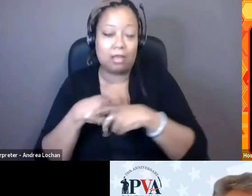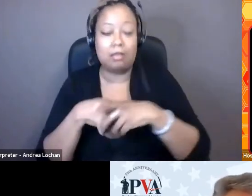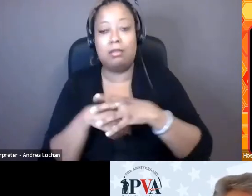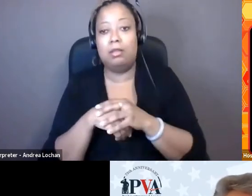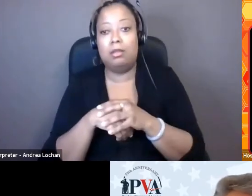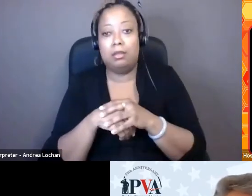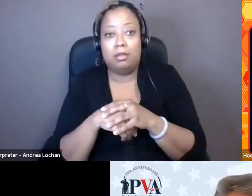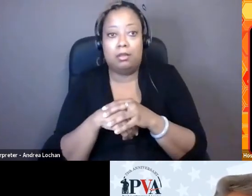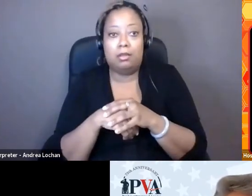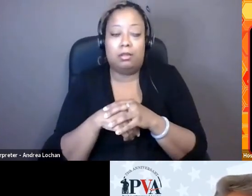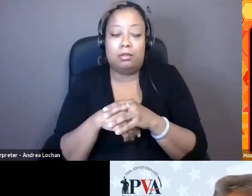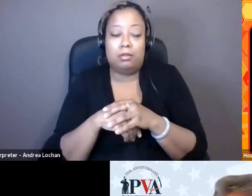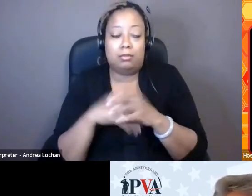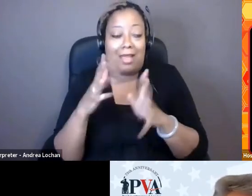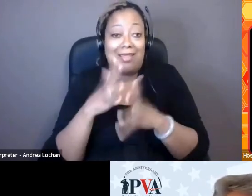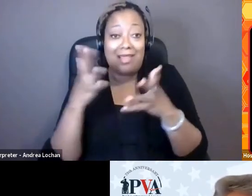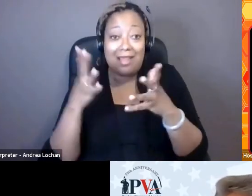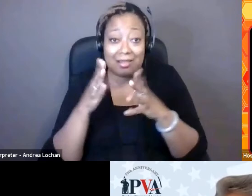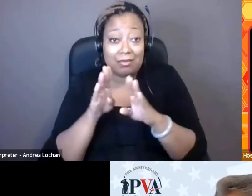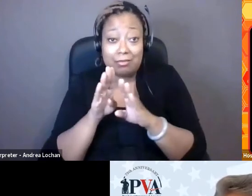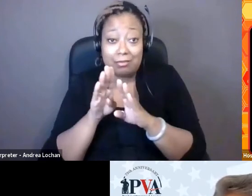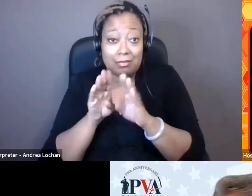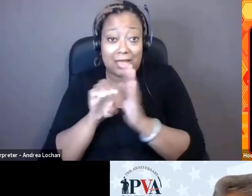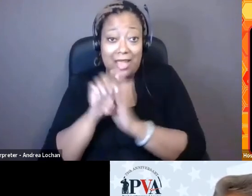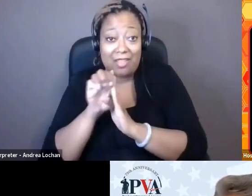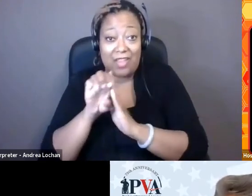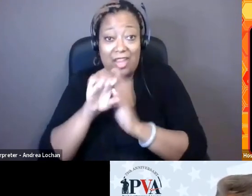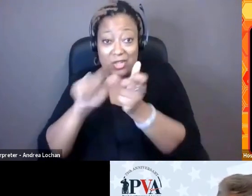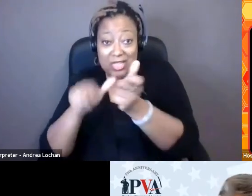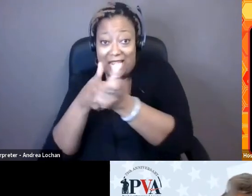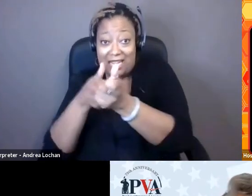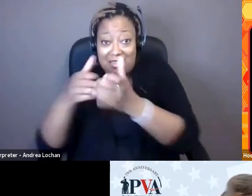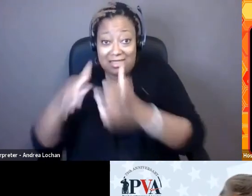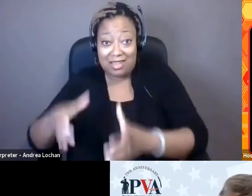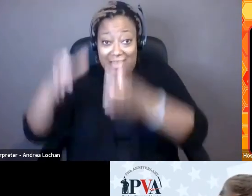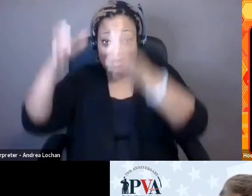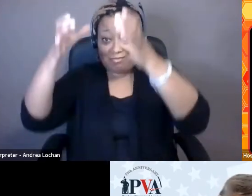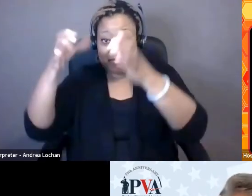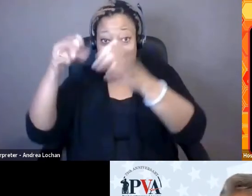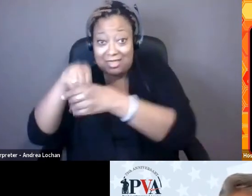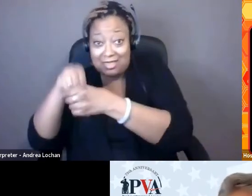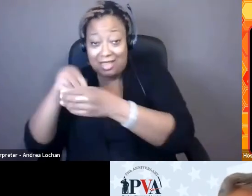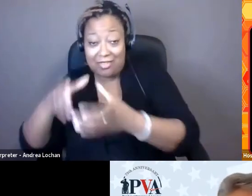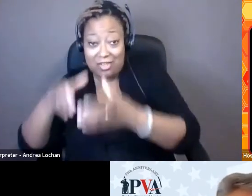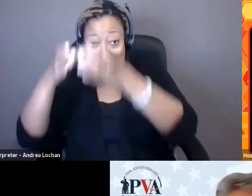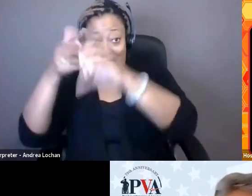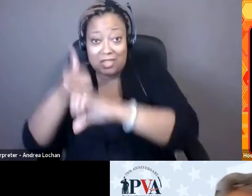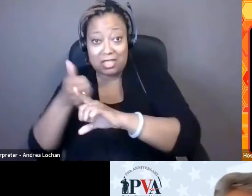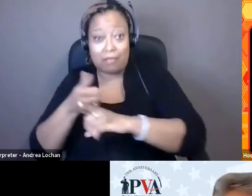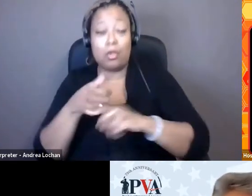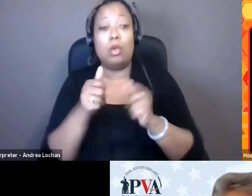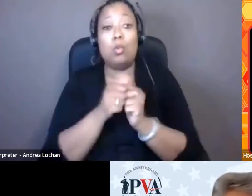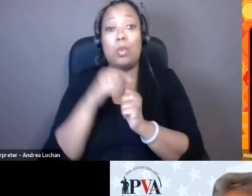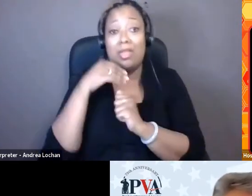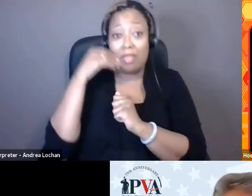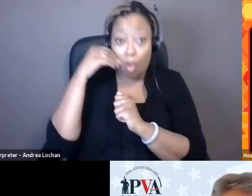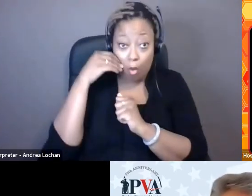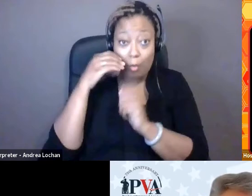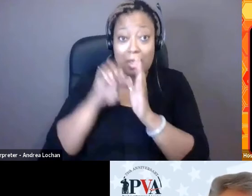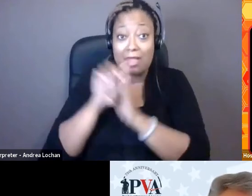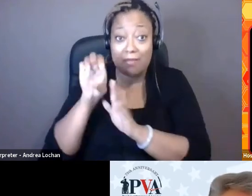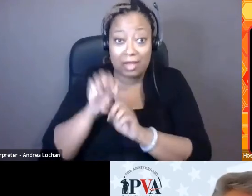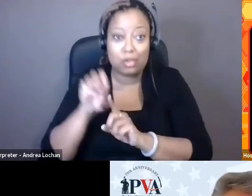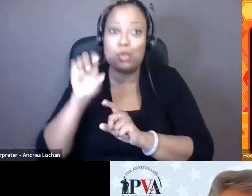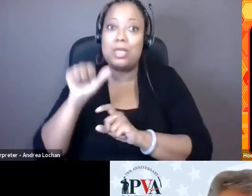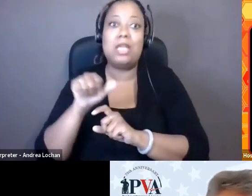hidden in the elevator shaft itself. Typically with a home elevator, there is a separate piece of equipment that you need to have an elevator equipment